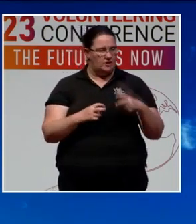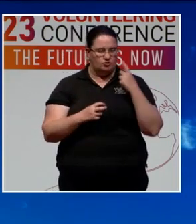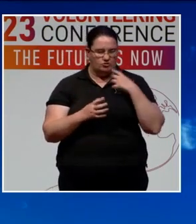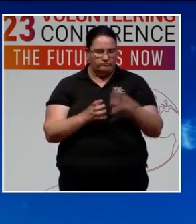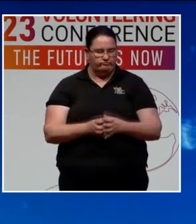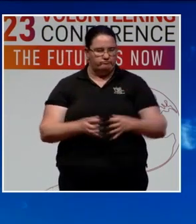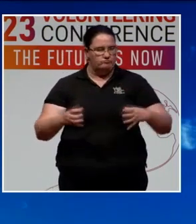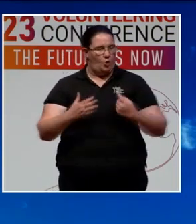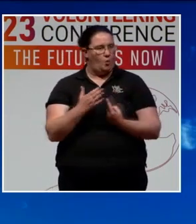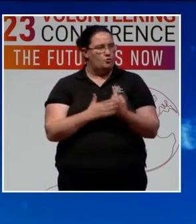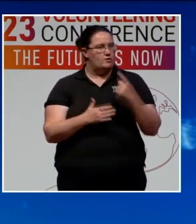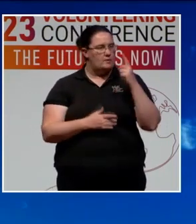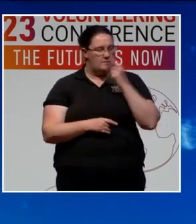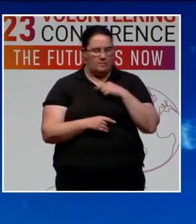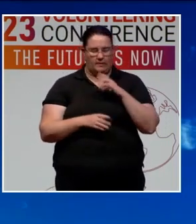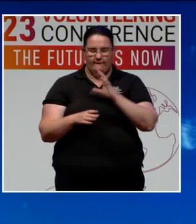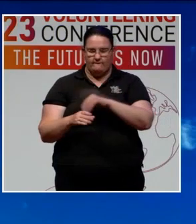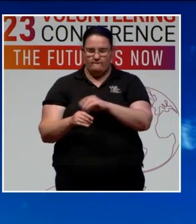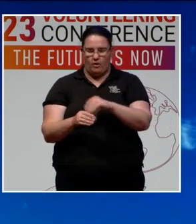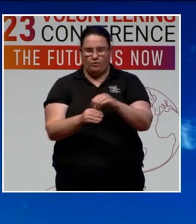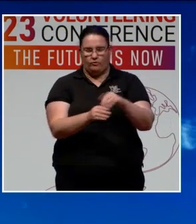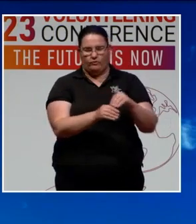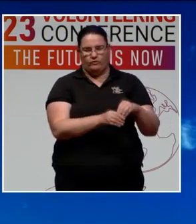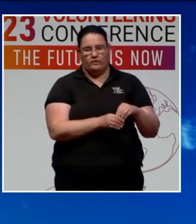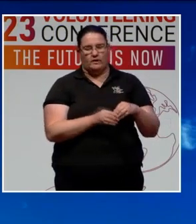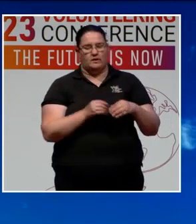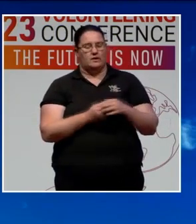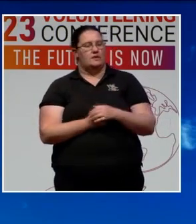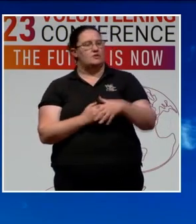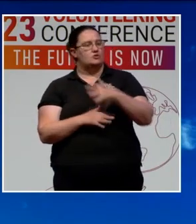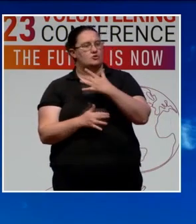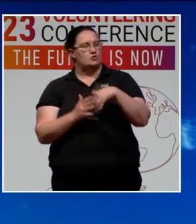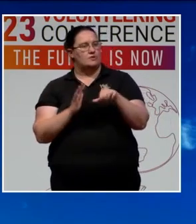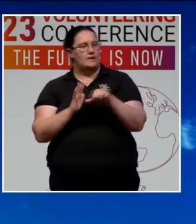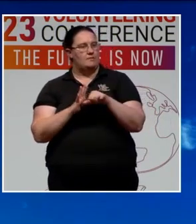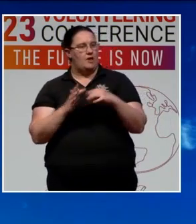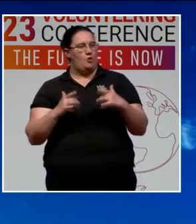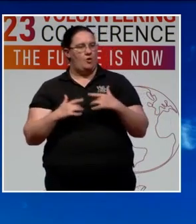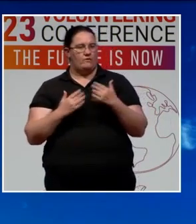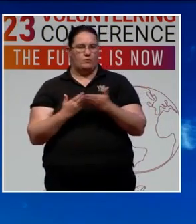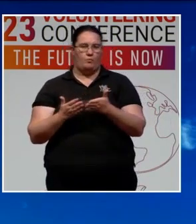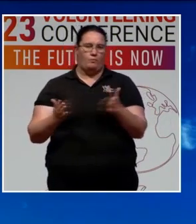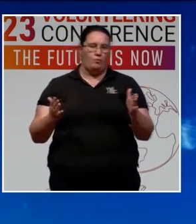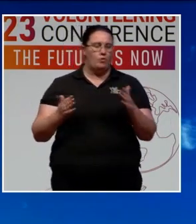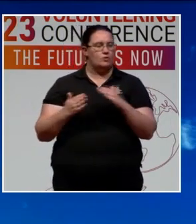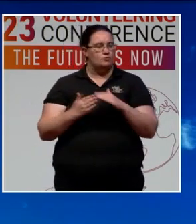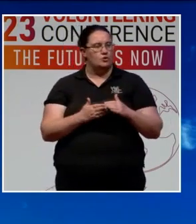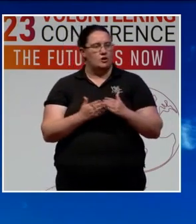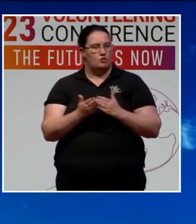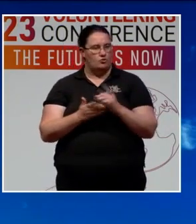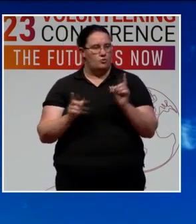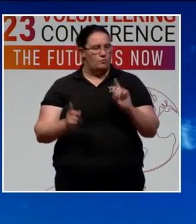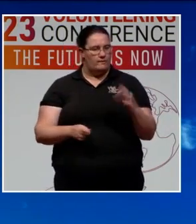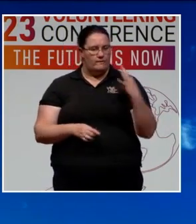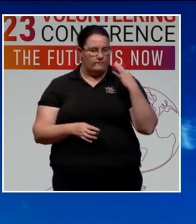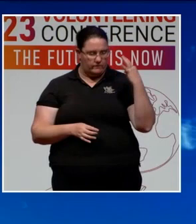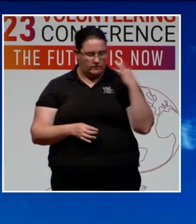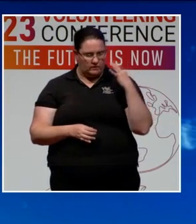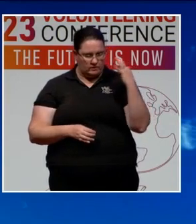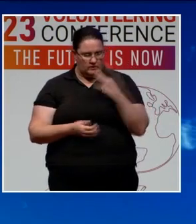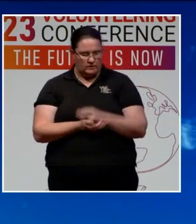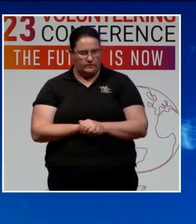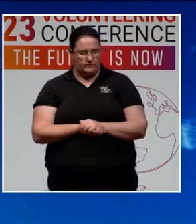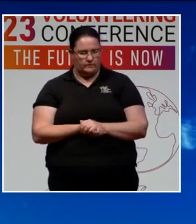participate in the social and economic life of their broader community through volunteering, by building effective